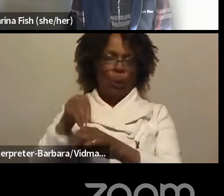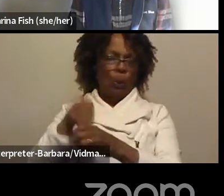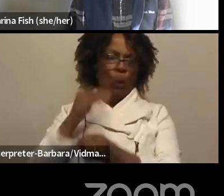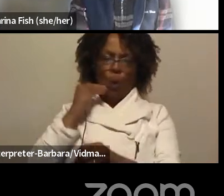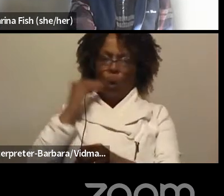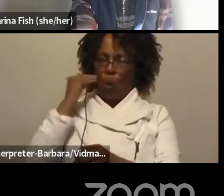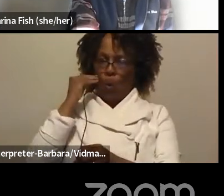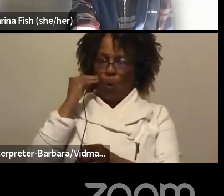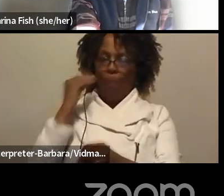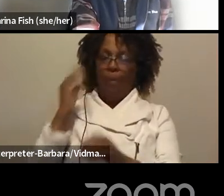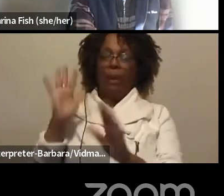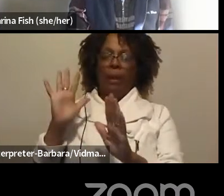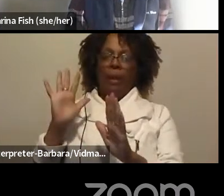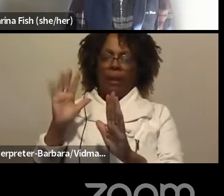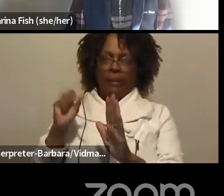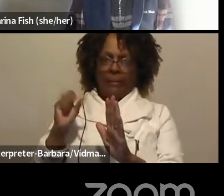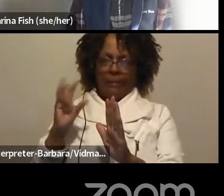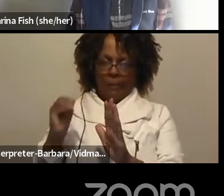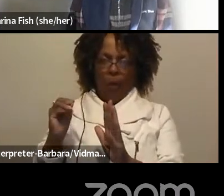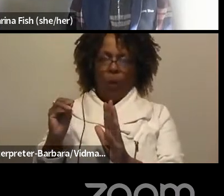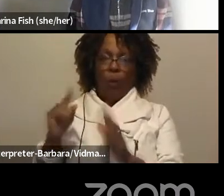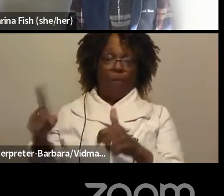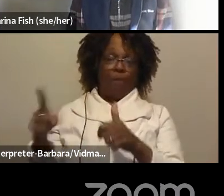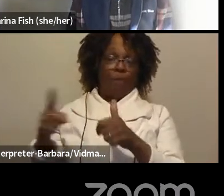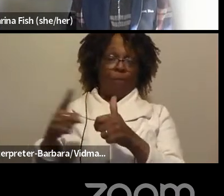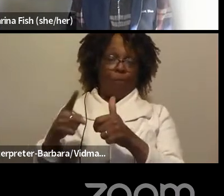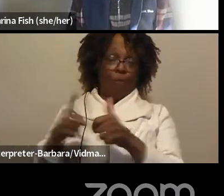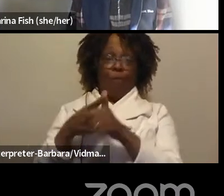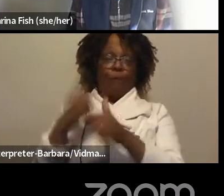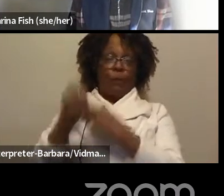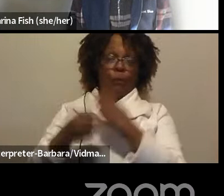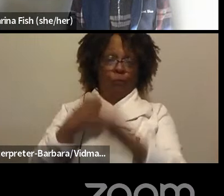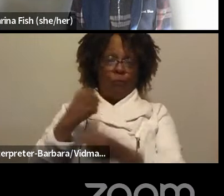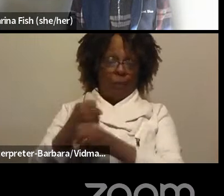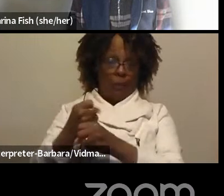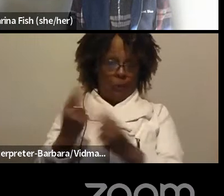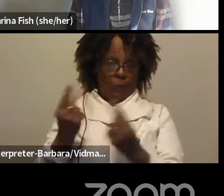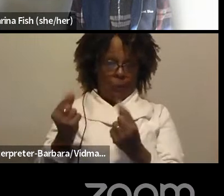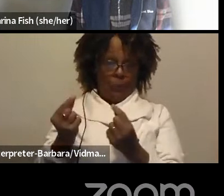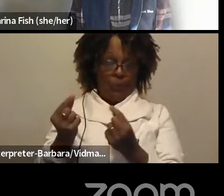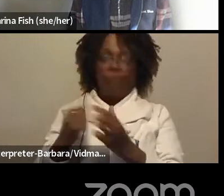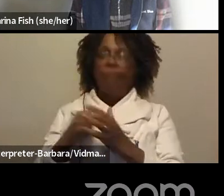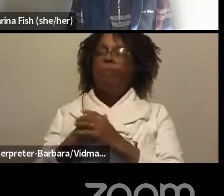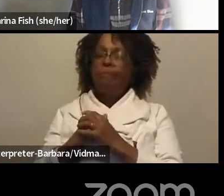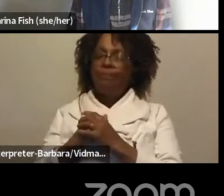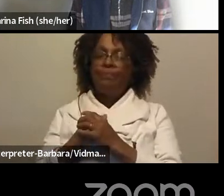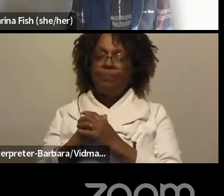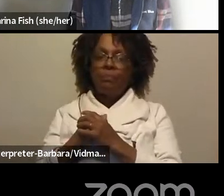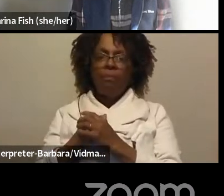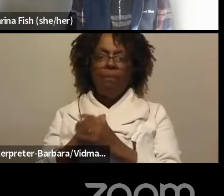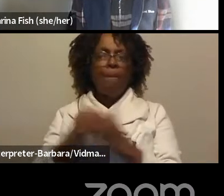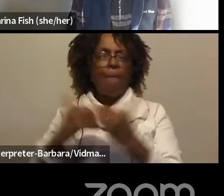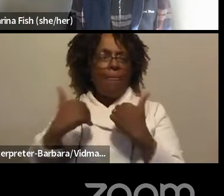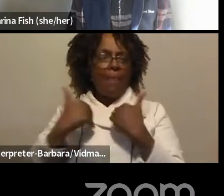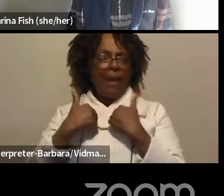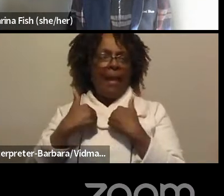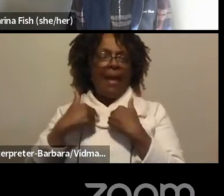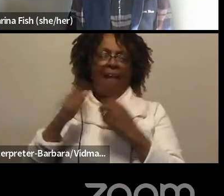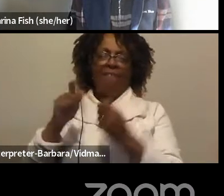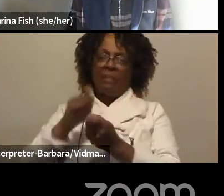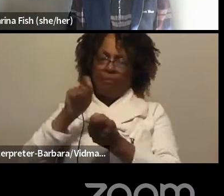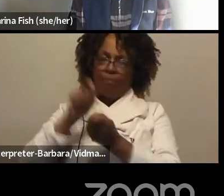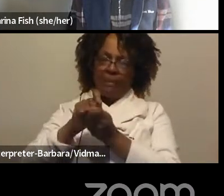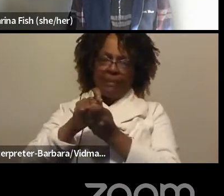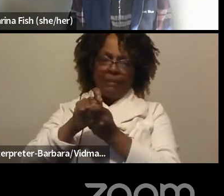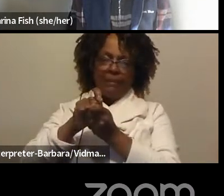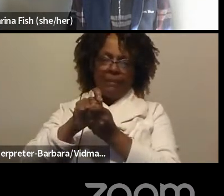luckily I instilled this my first year. I made sure that I have like a set plan. When I come into campus, I'm going